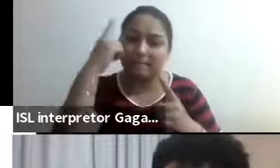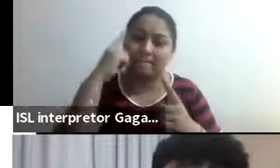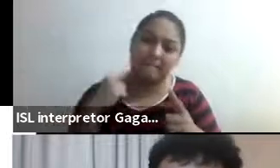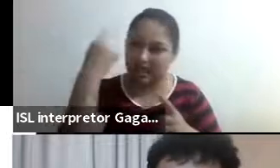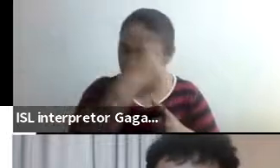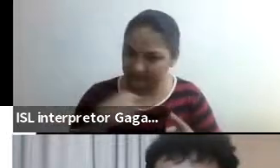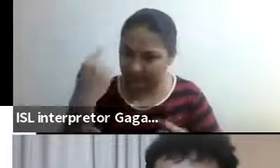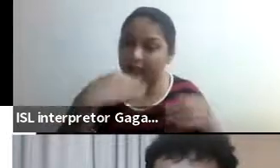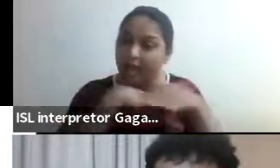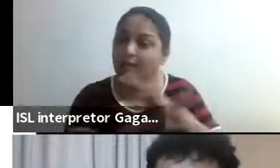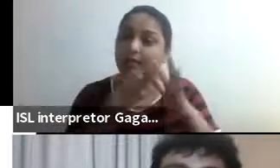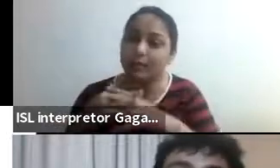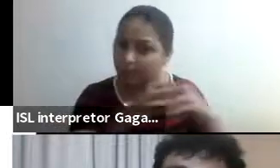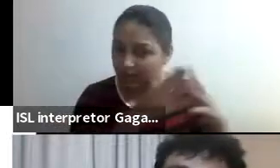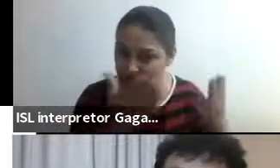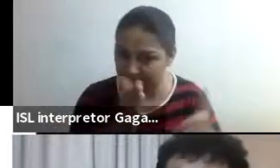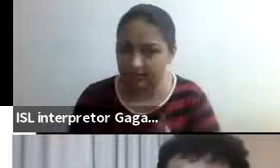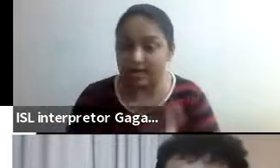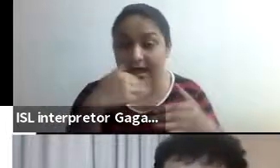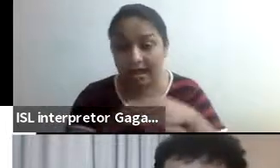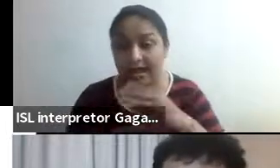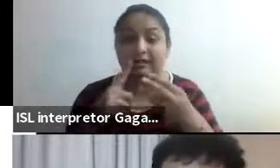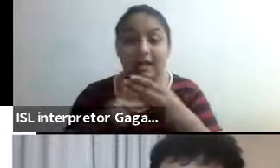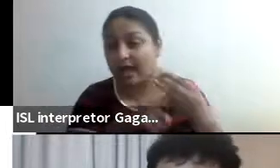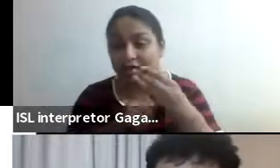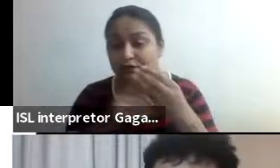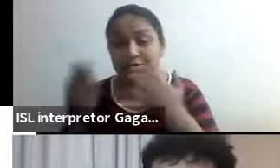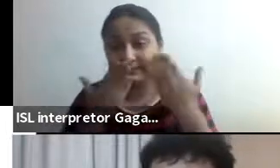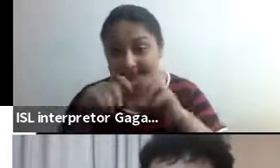the West. And later, through education systems